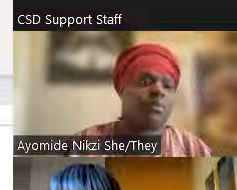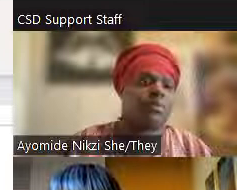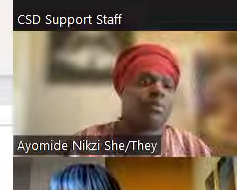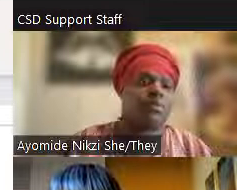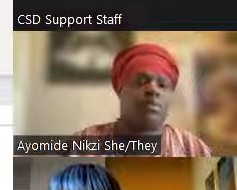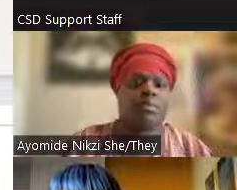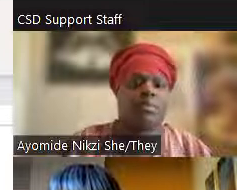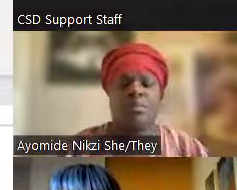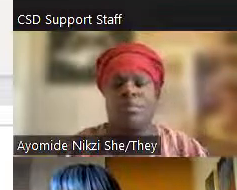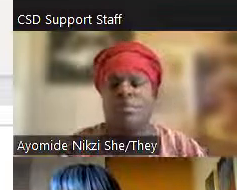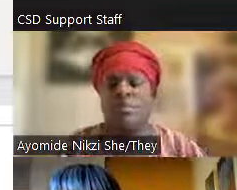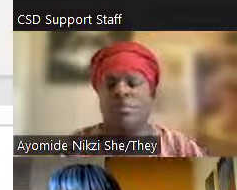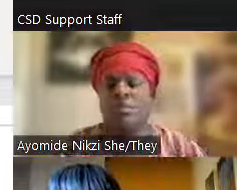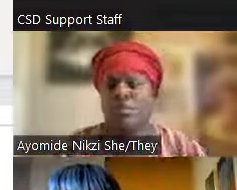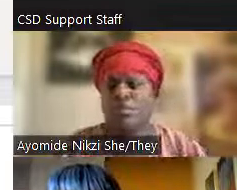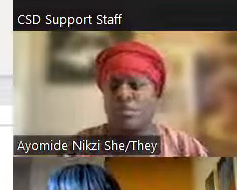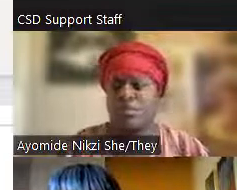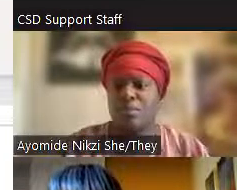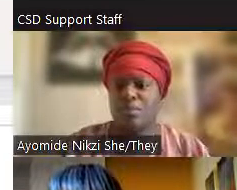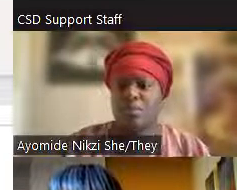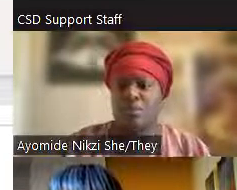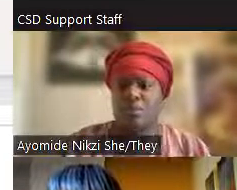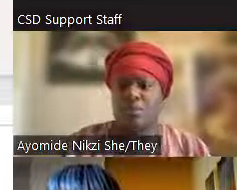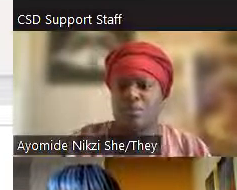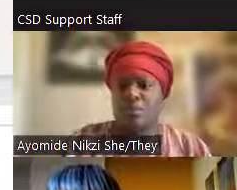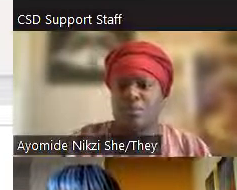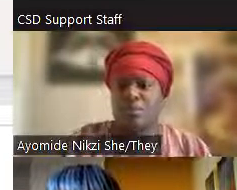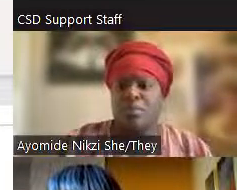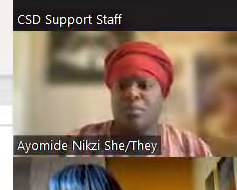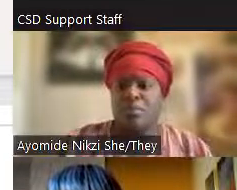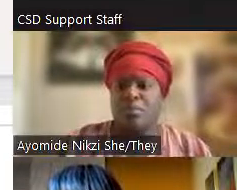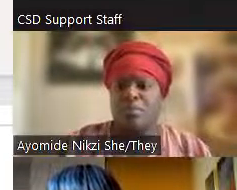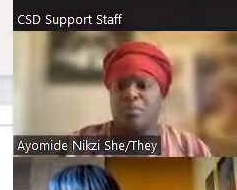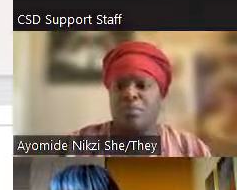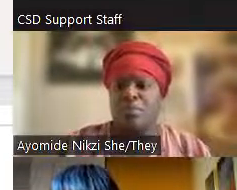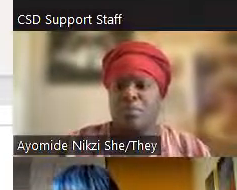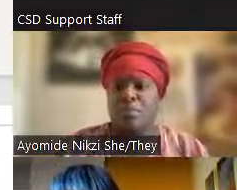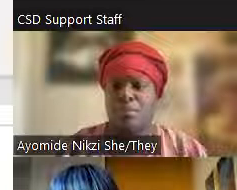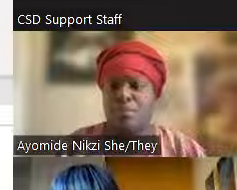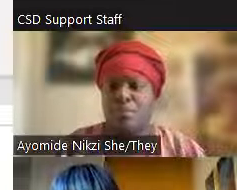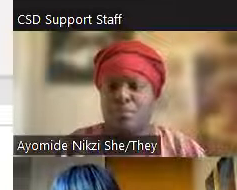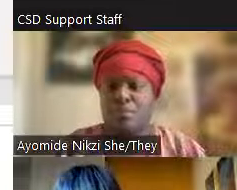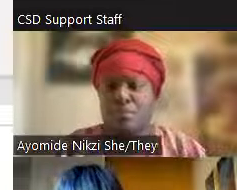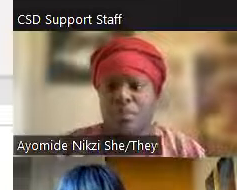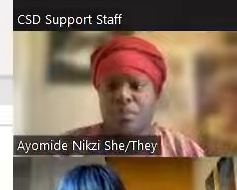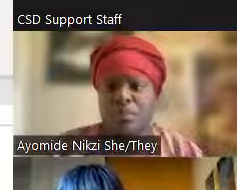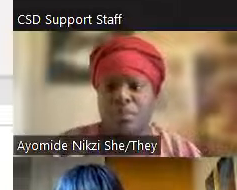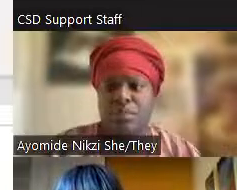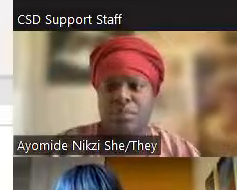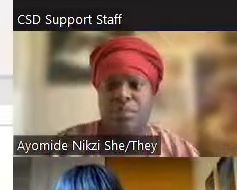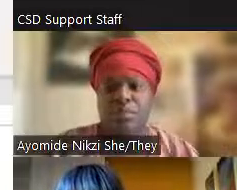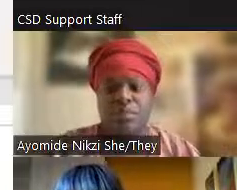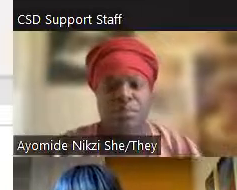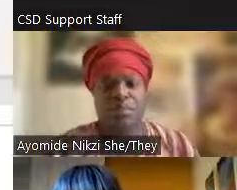this evening. Thank you to Samir, who recirculated another draft. So we'll follow along